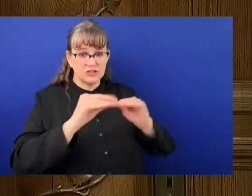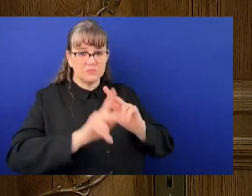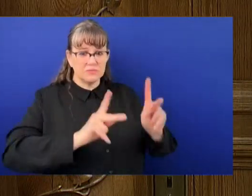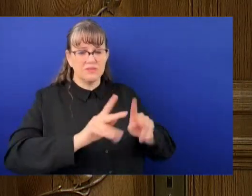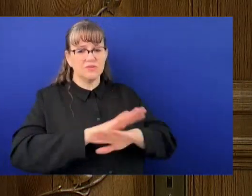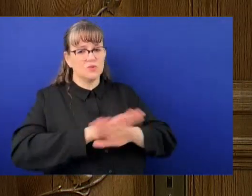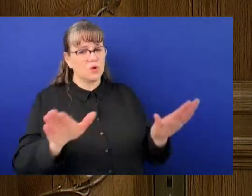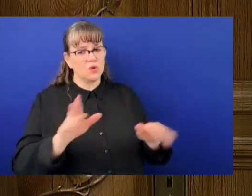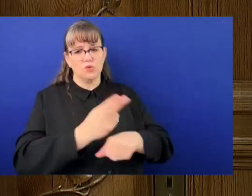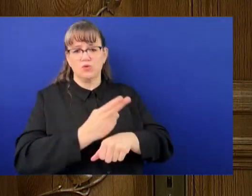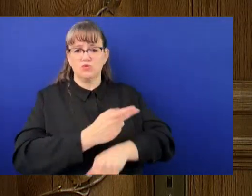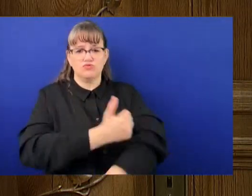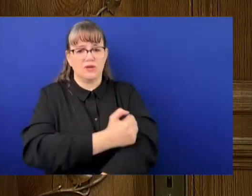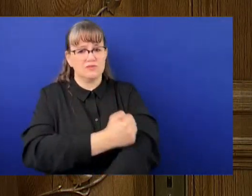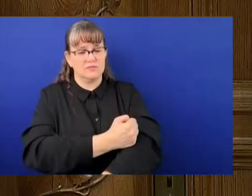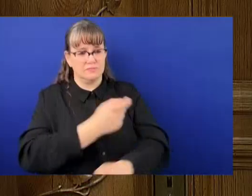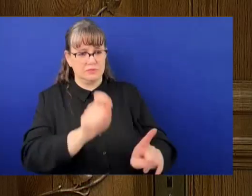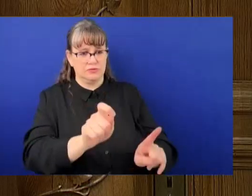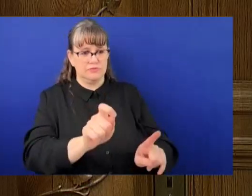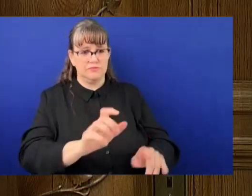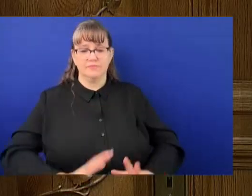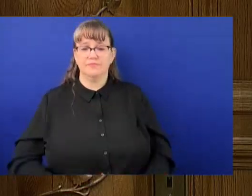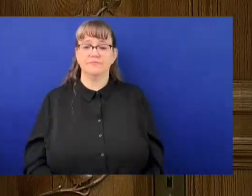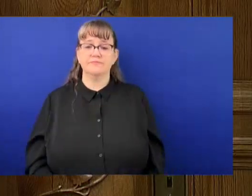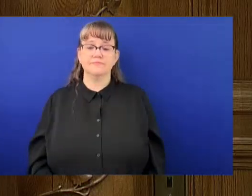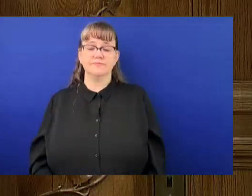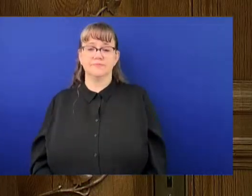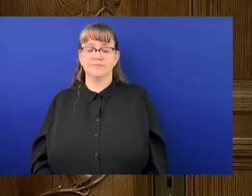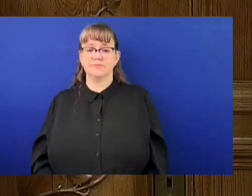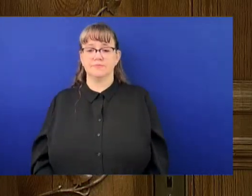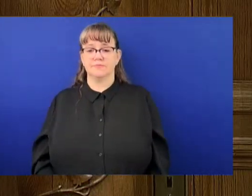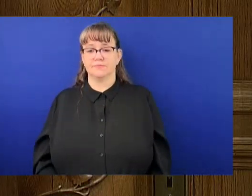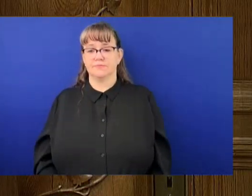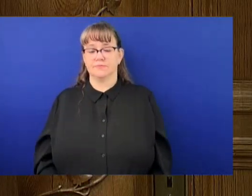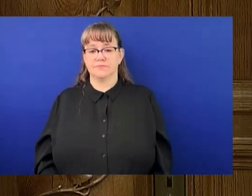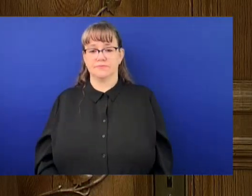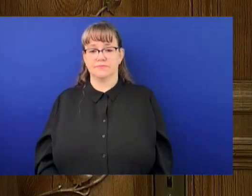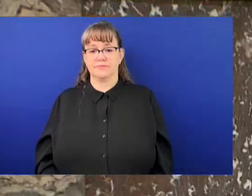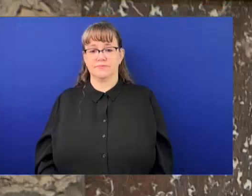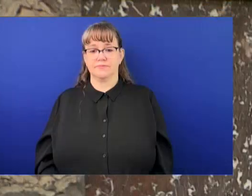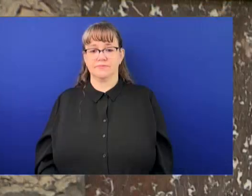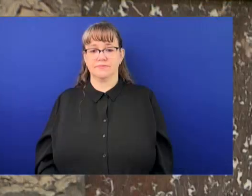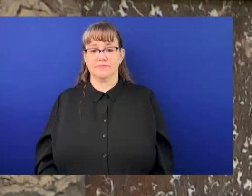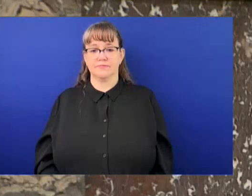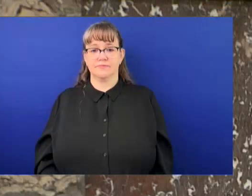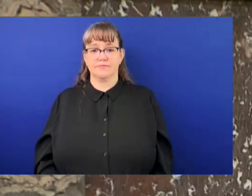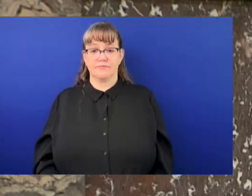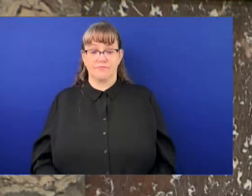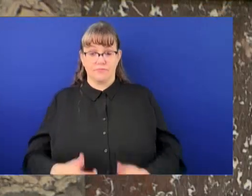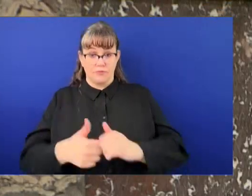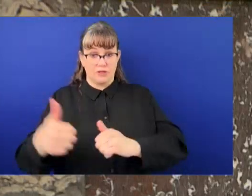All questions through the chair, member. Thank you. Premier. Thank you, Honourable Speaker.